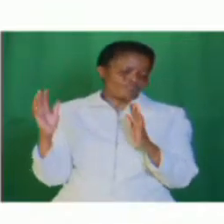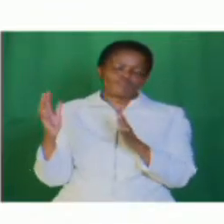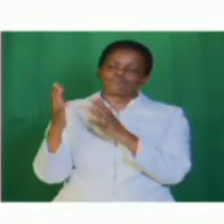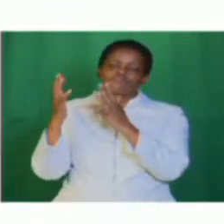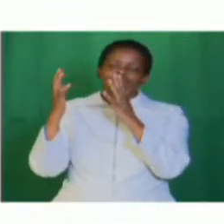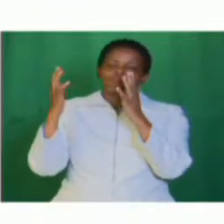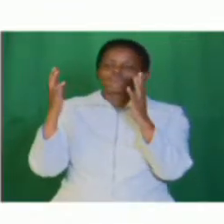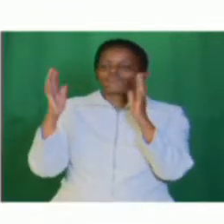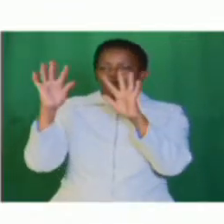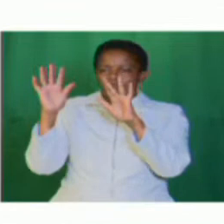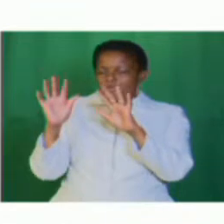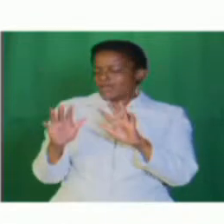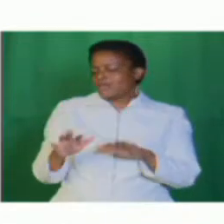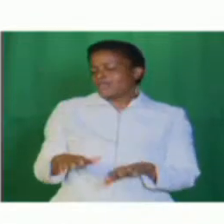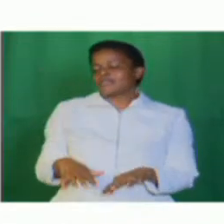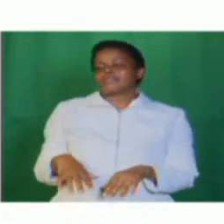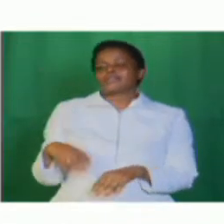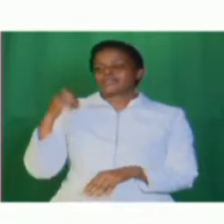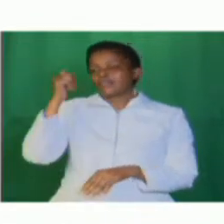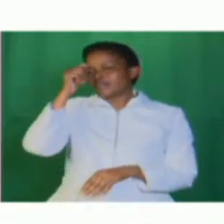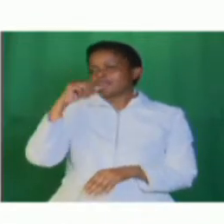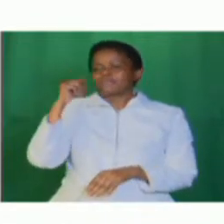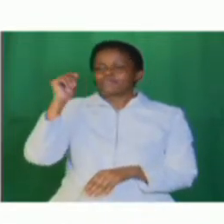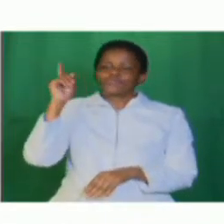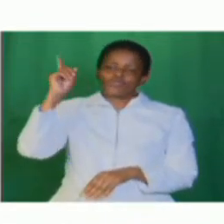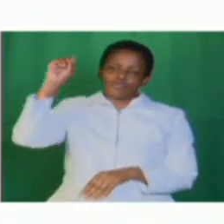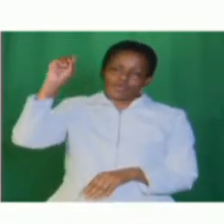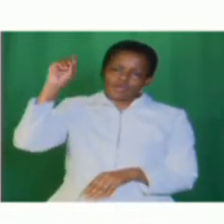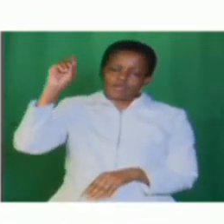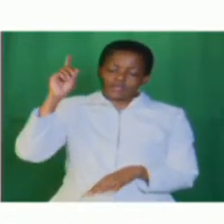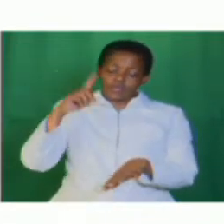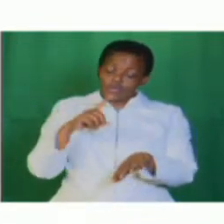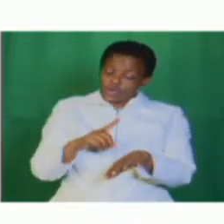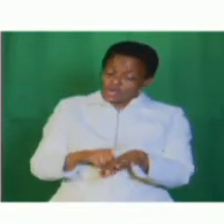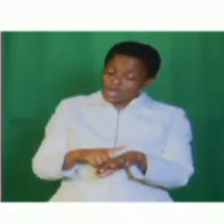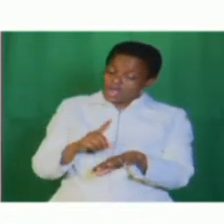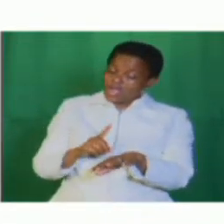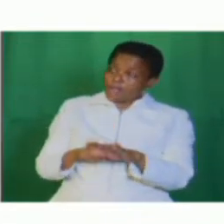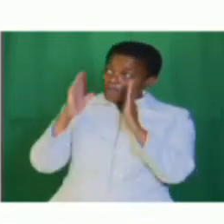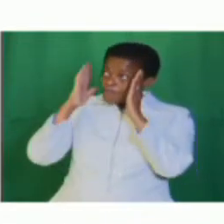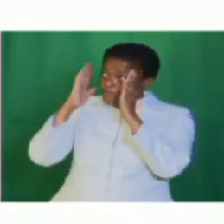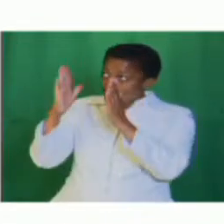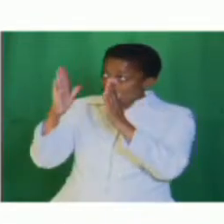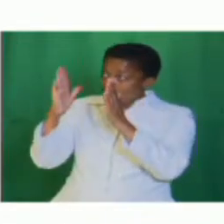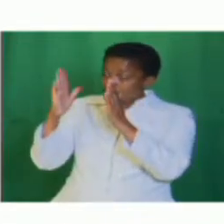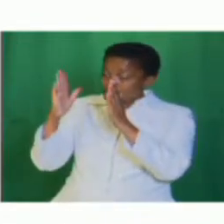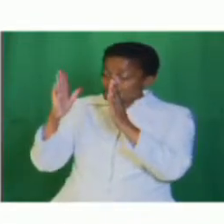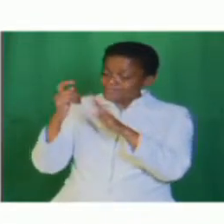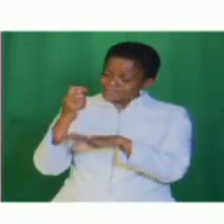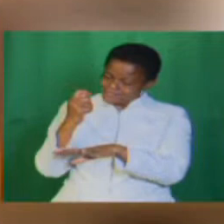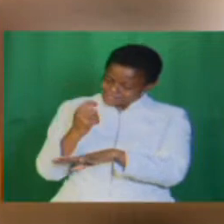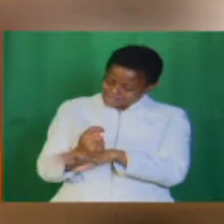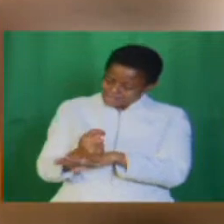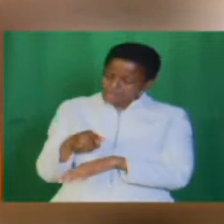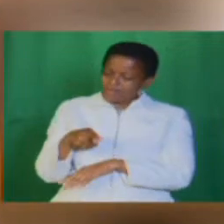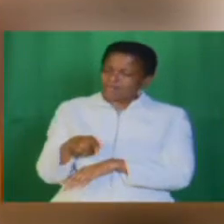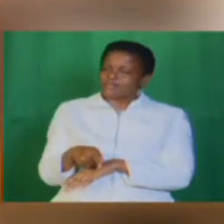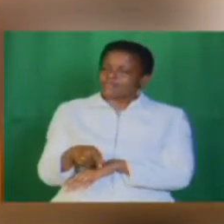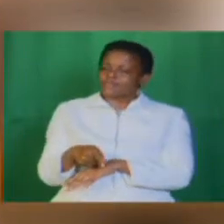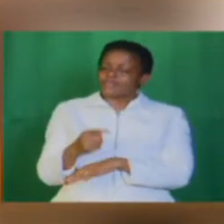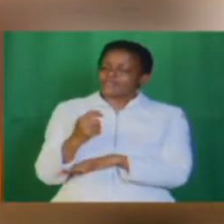temple, blessing God. They dedicated their time to God. Stayed in the temple. And the temple was